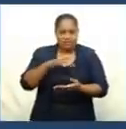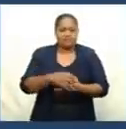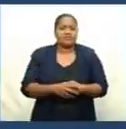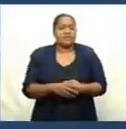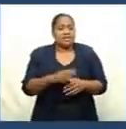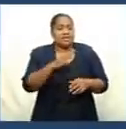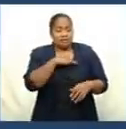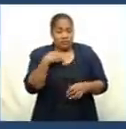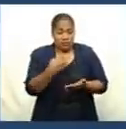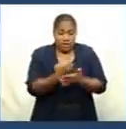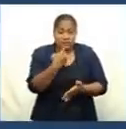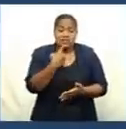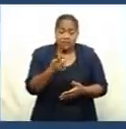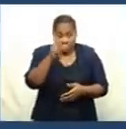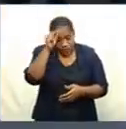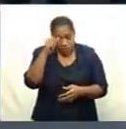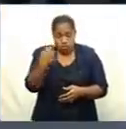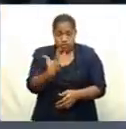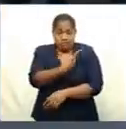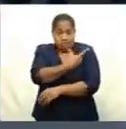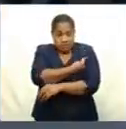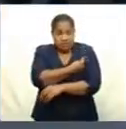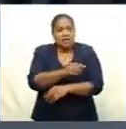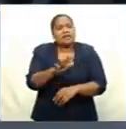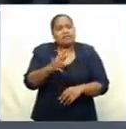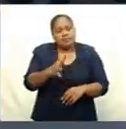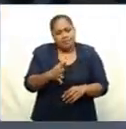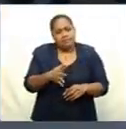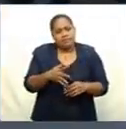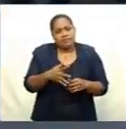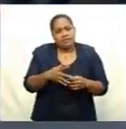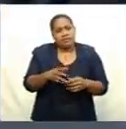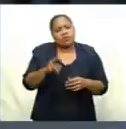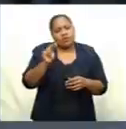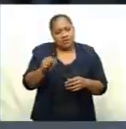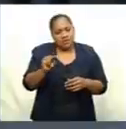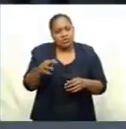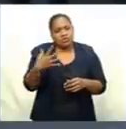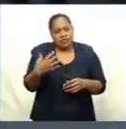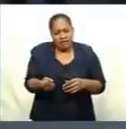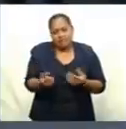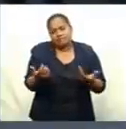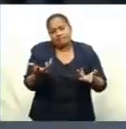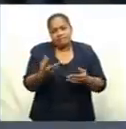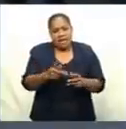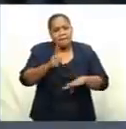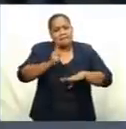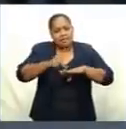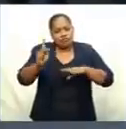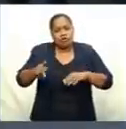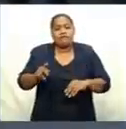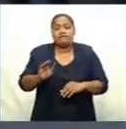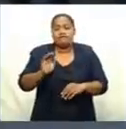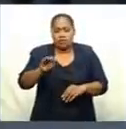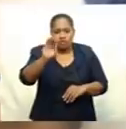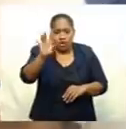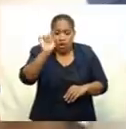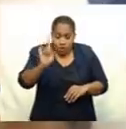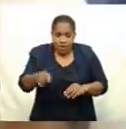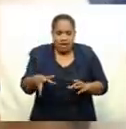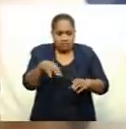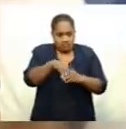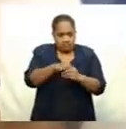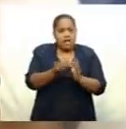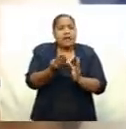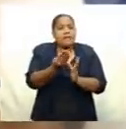have been vaccinated may be required to have vaccine passports in the future. He says this is part of the budget expenditure,